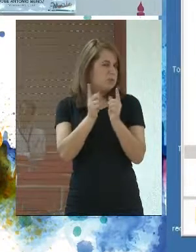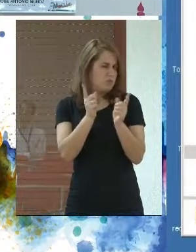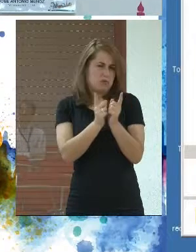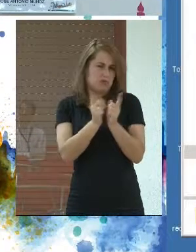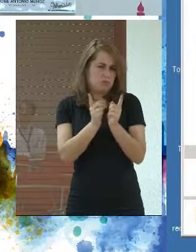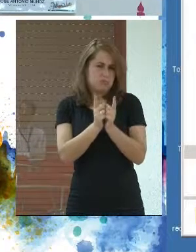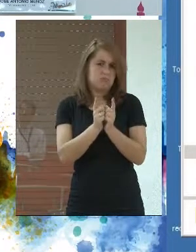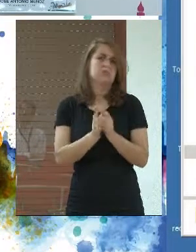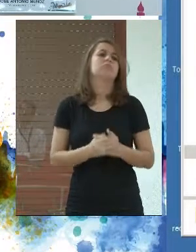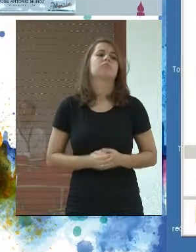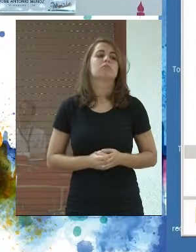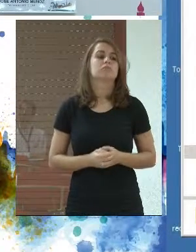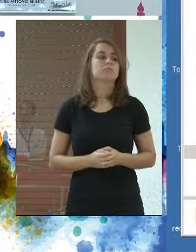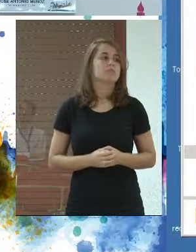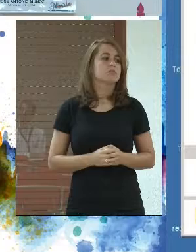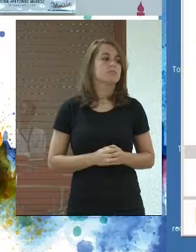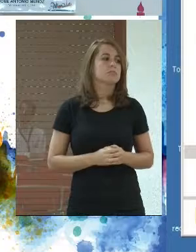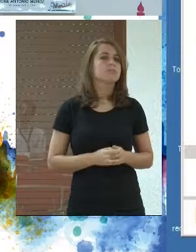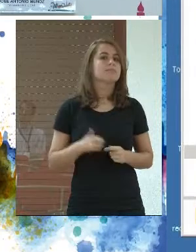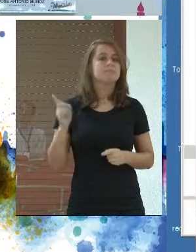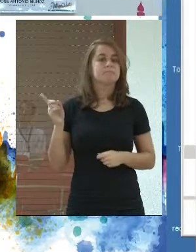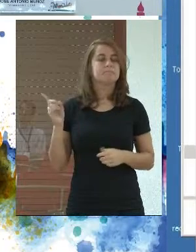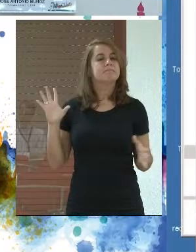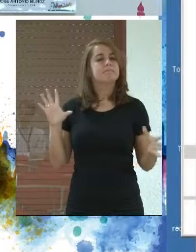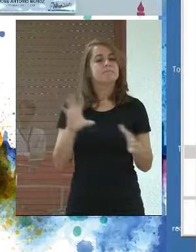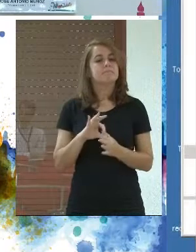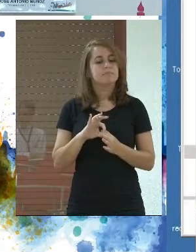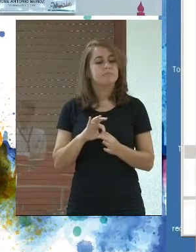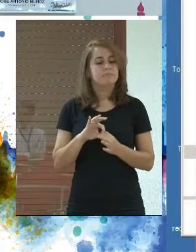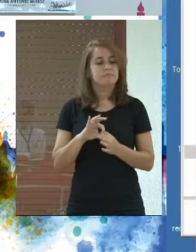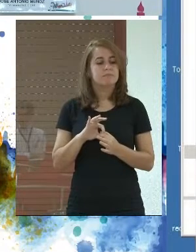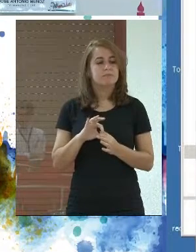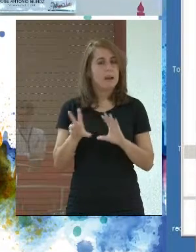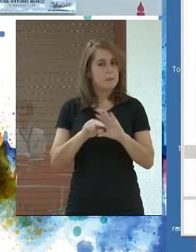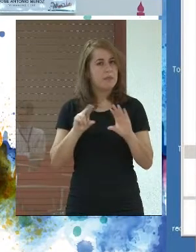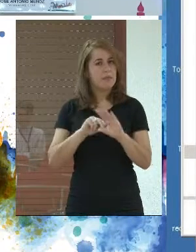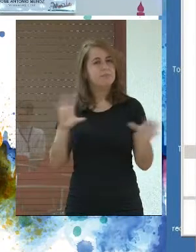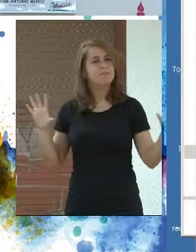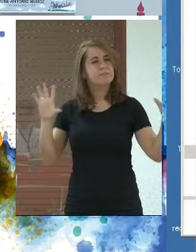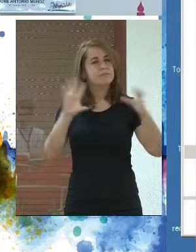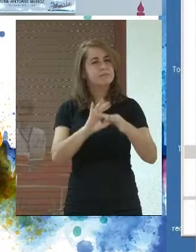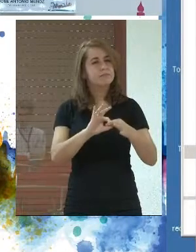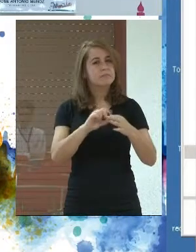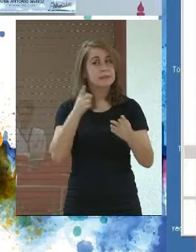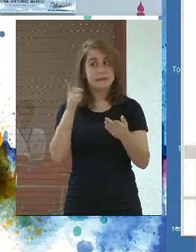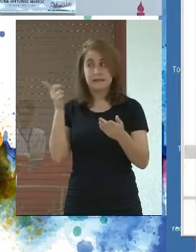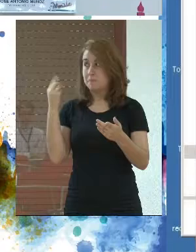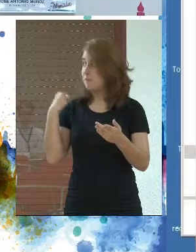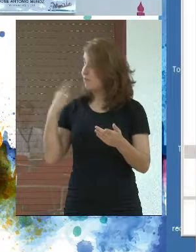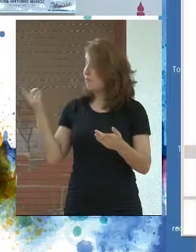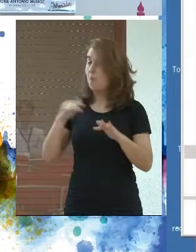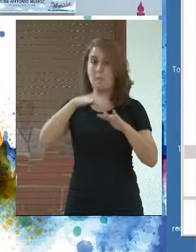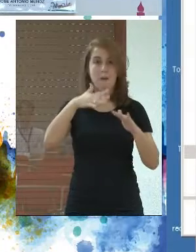show you a video, a very small video that has to do with